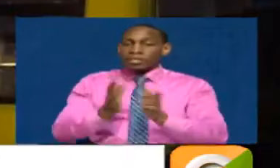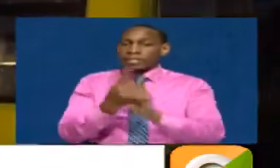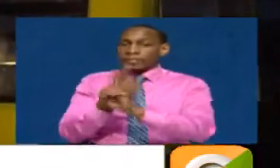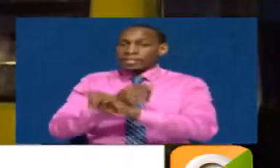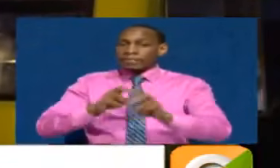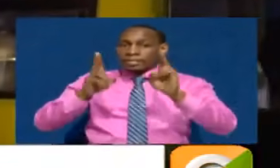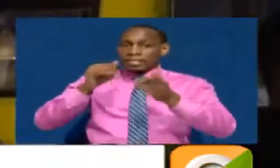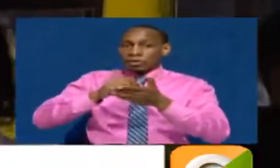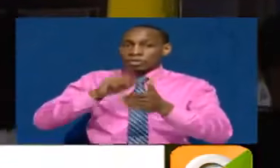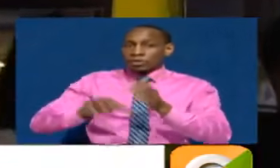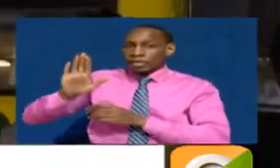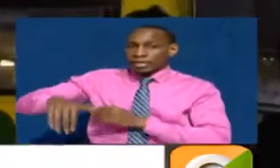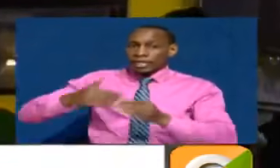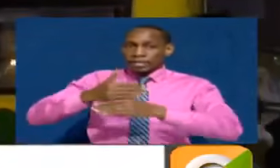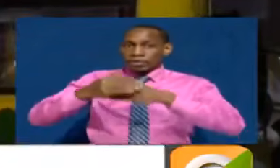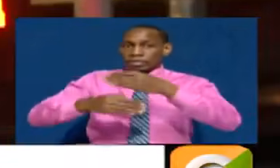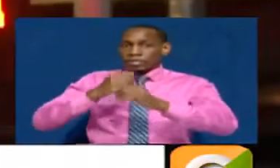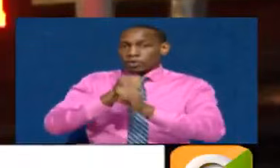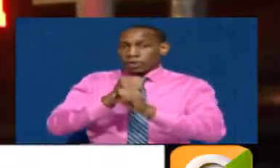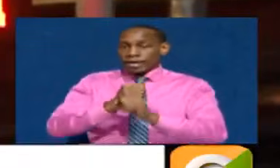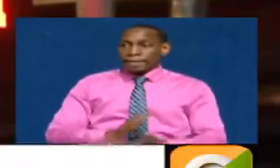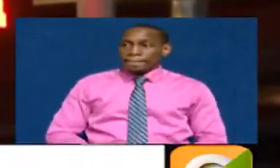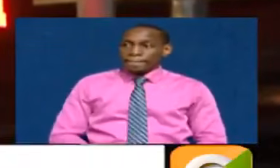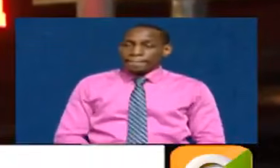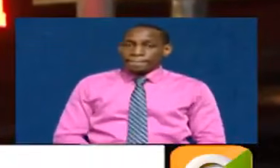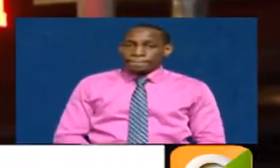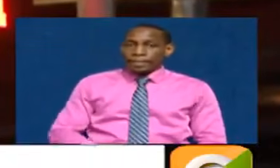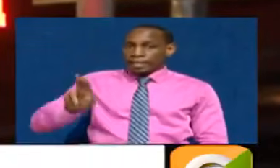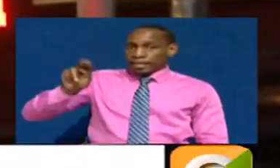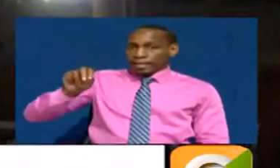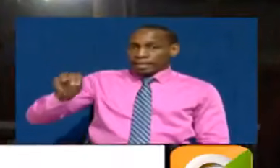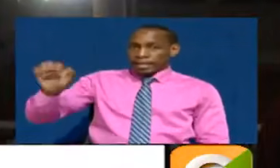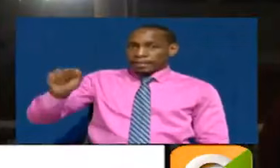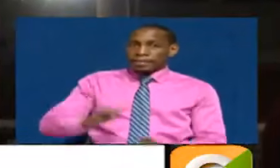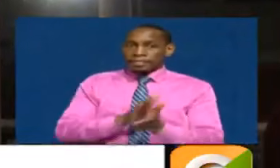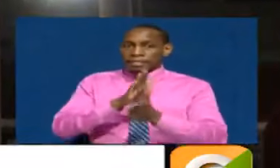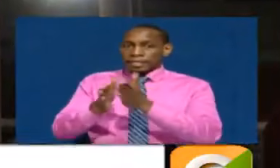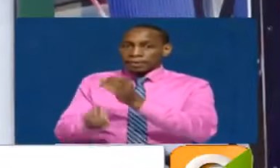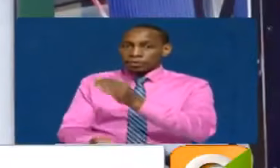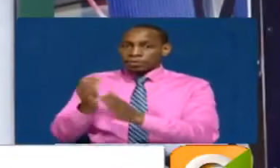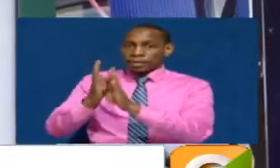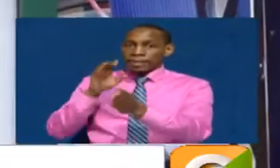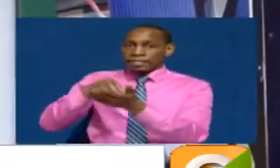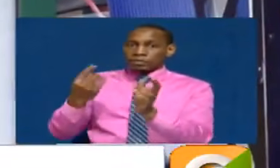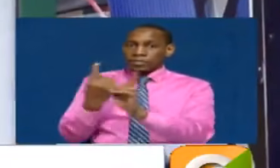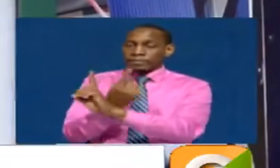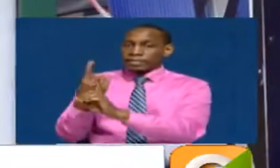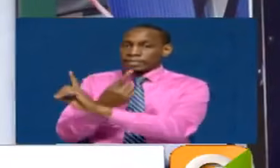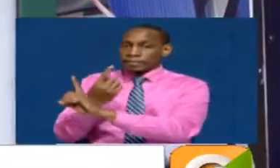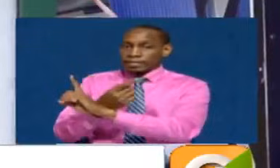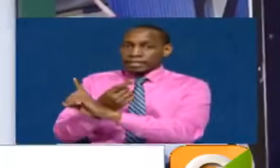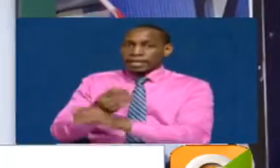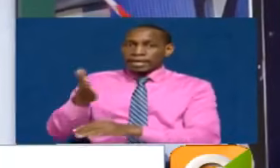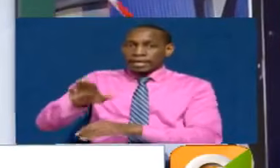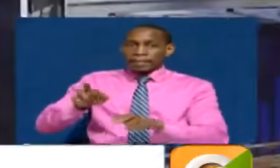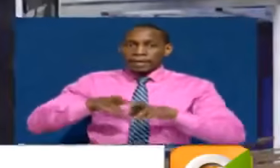issues, including delays in construction works. NMS plans to commission several bus parks, including the Sai Road and